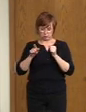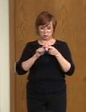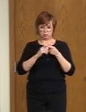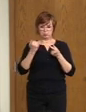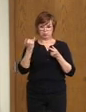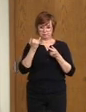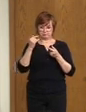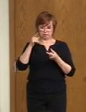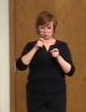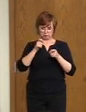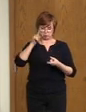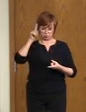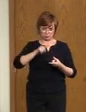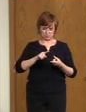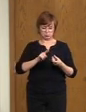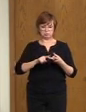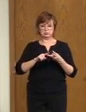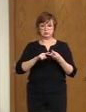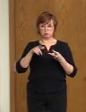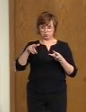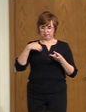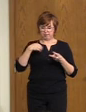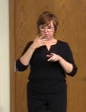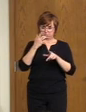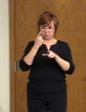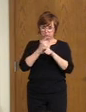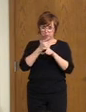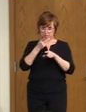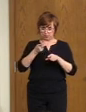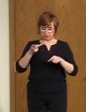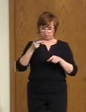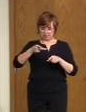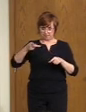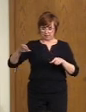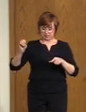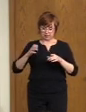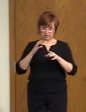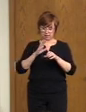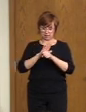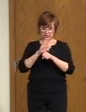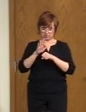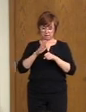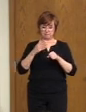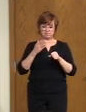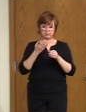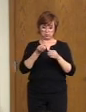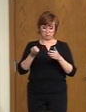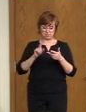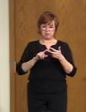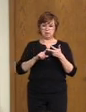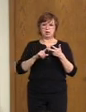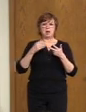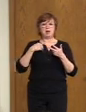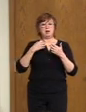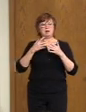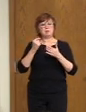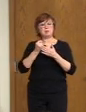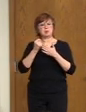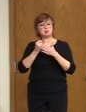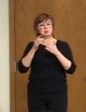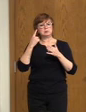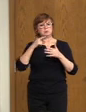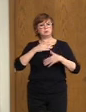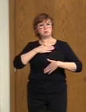sure the PPE is there and being used appropriately to care for the patients. We've got respiratory therapists,